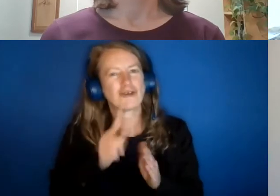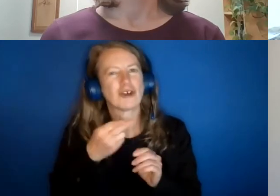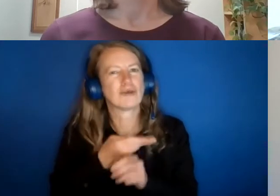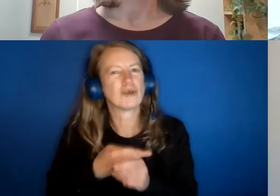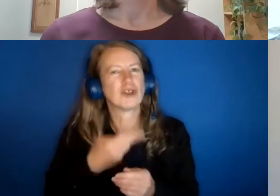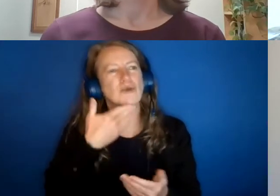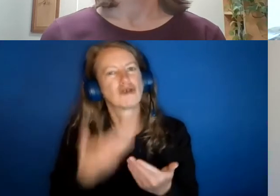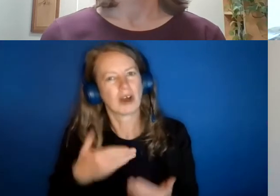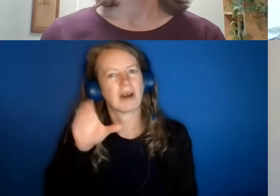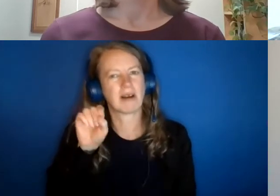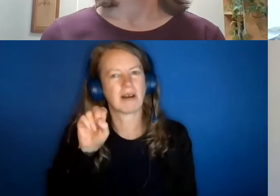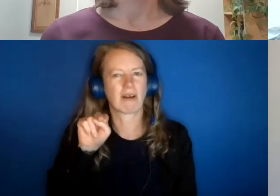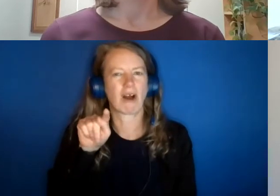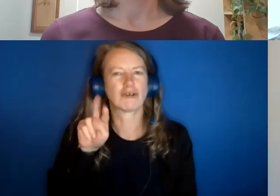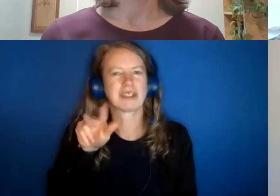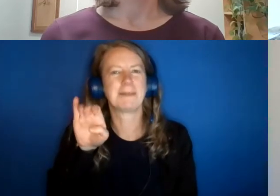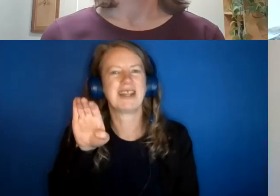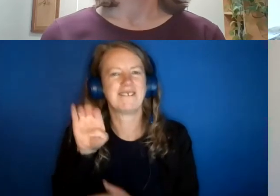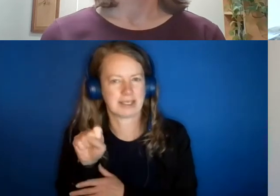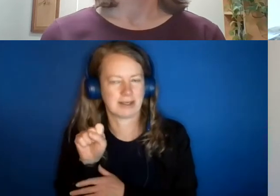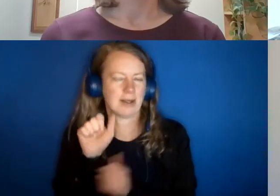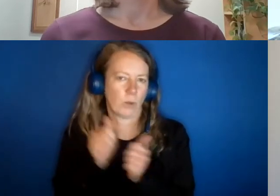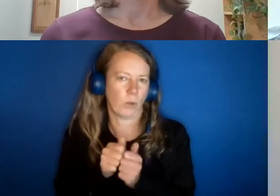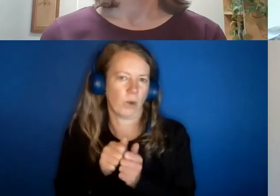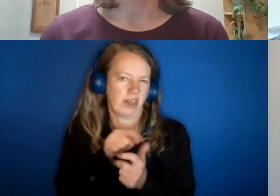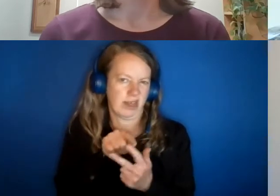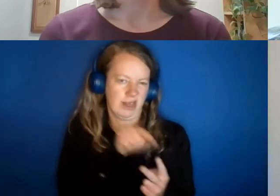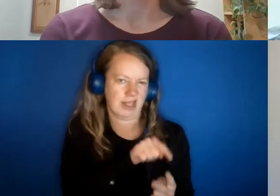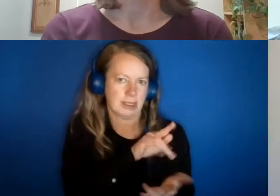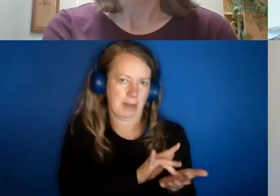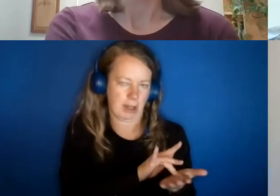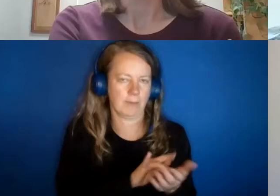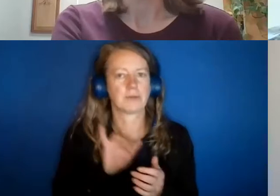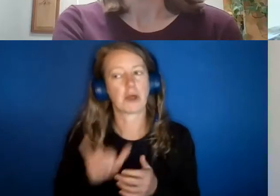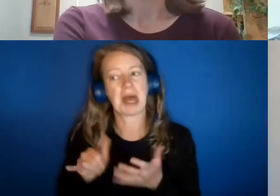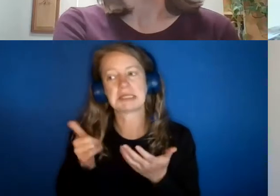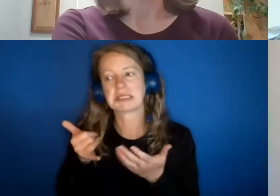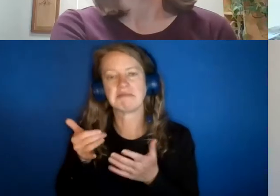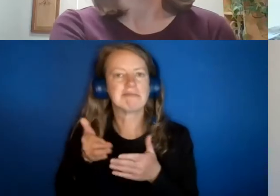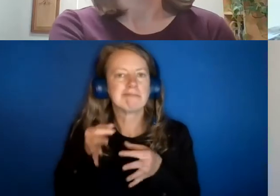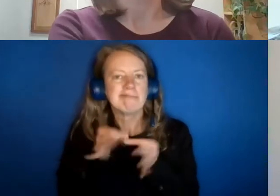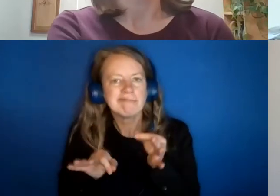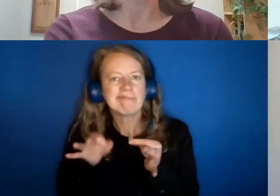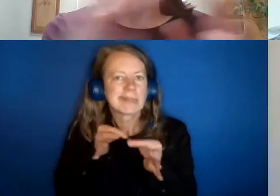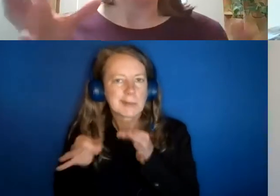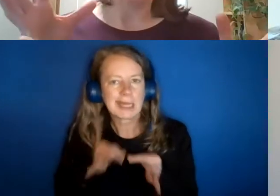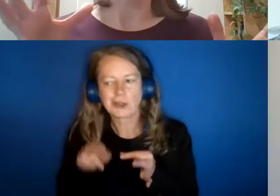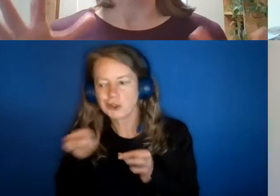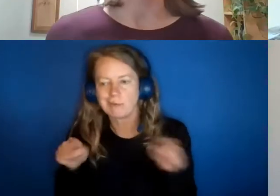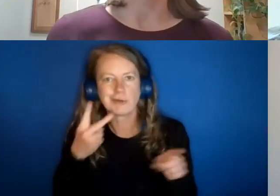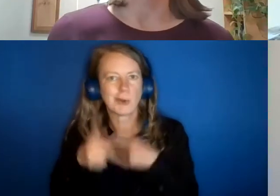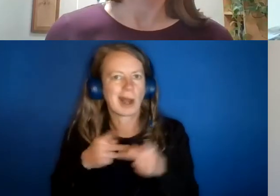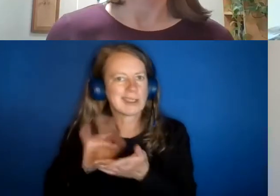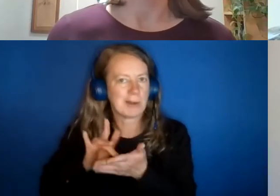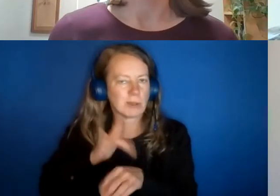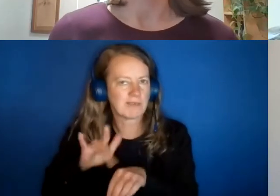the nuts and bolts on those 2 pills that are available. Thank you, Grace. And I know early on we had in this